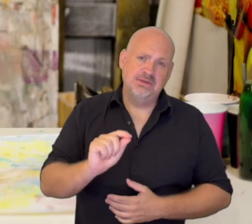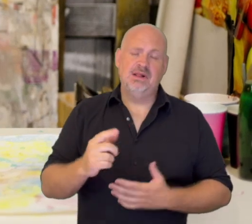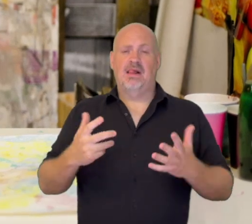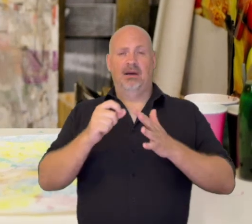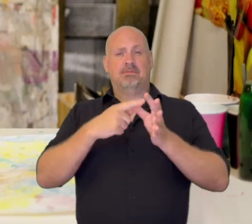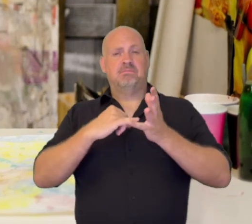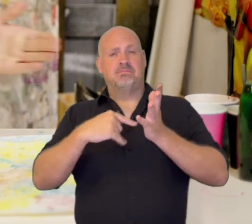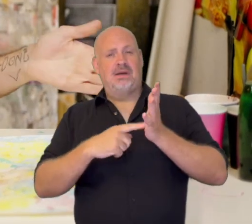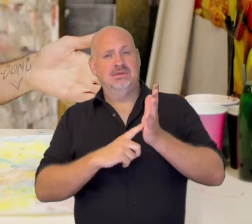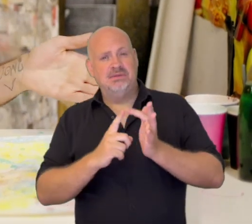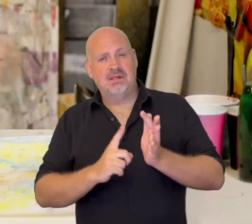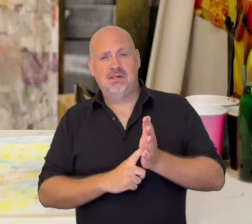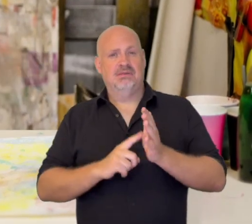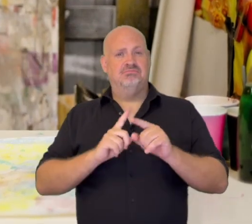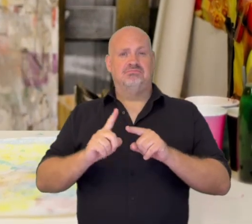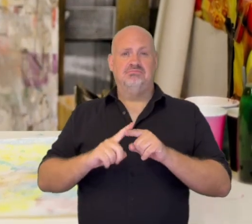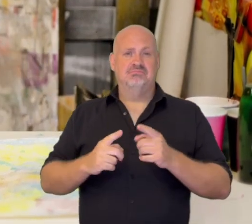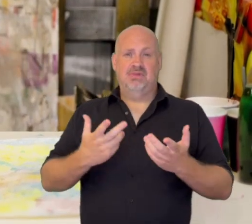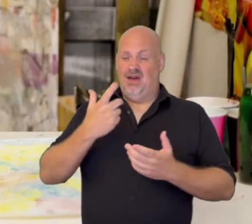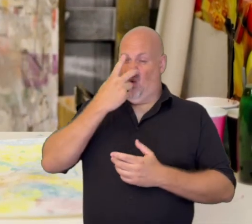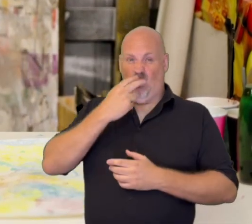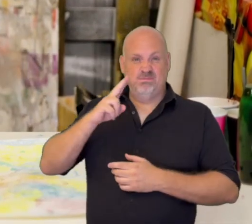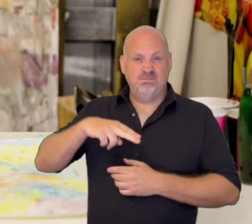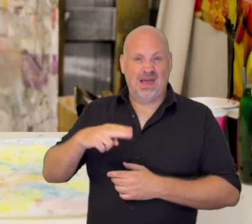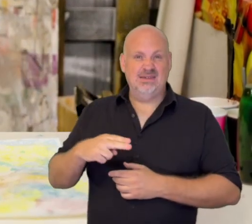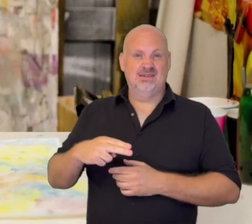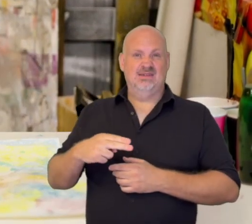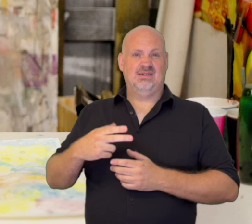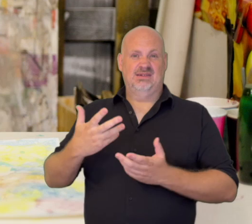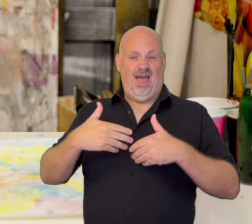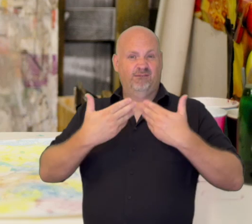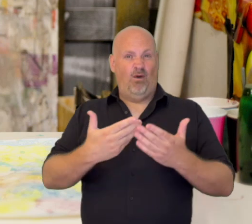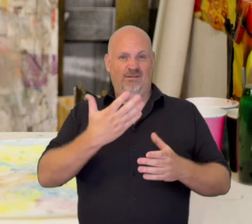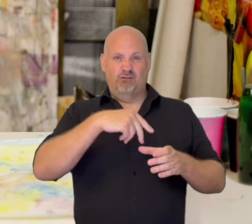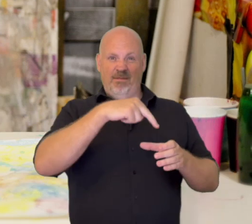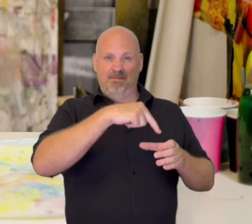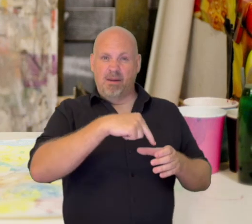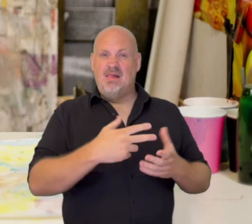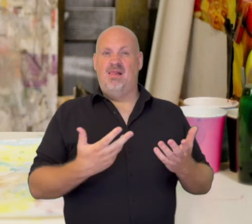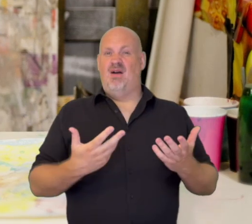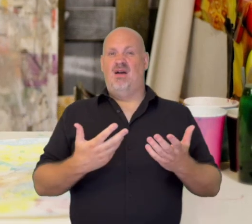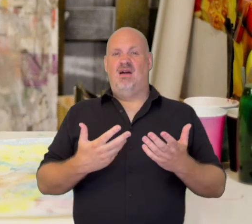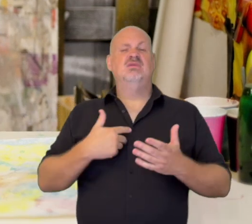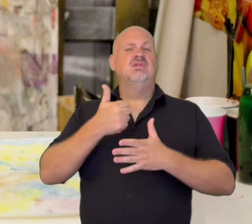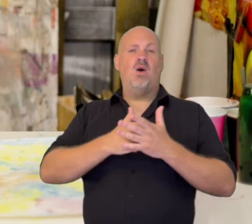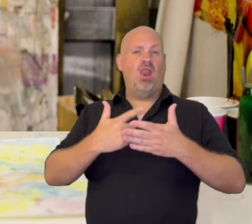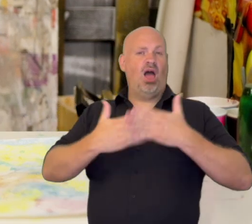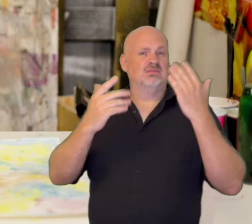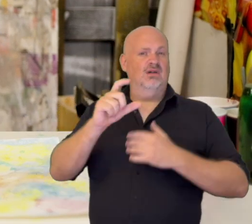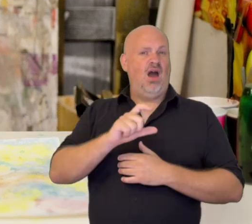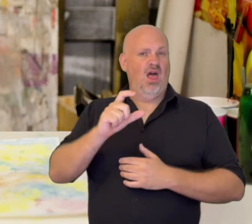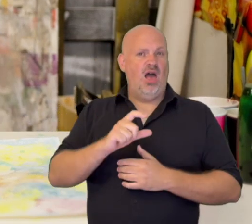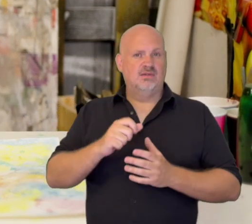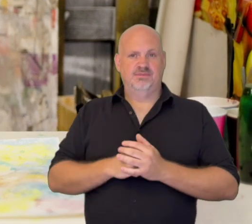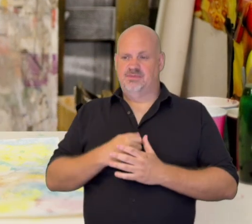pastels, you could even use some old paint that we have left over from the bubbles. I'm going to start with some quite light colours.